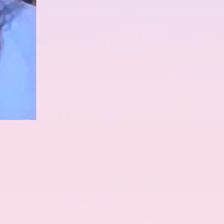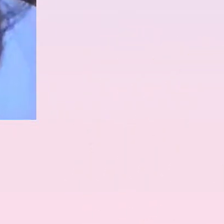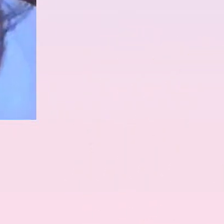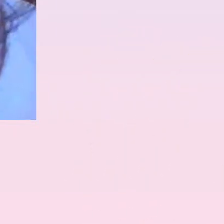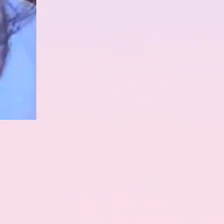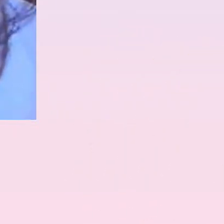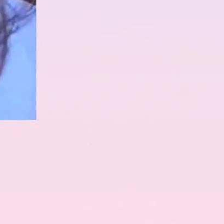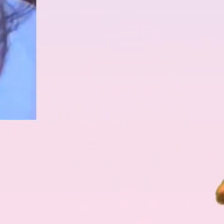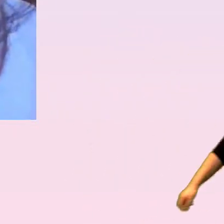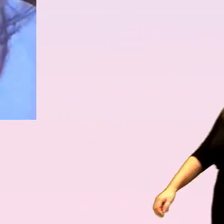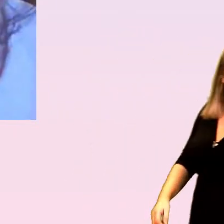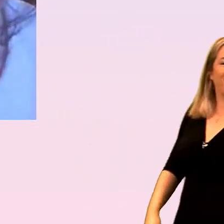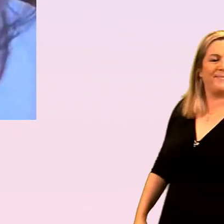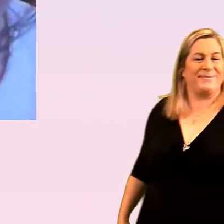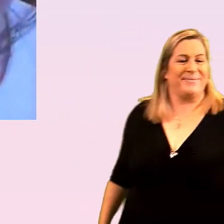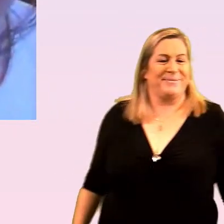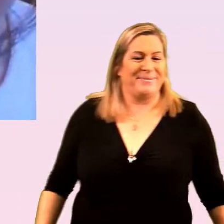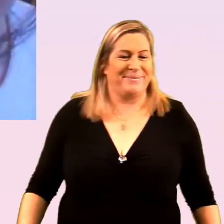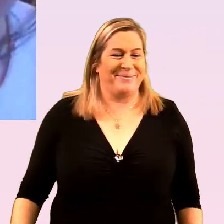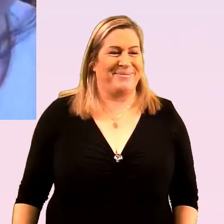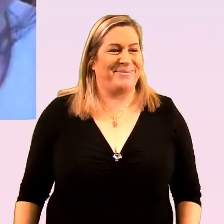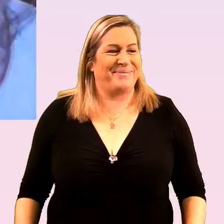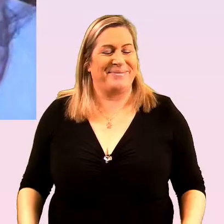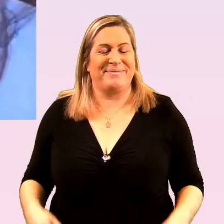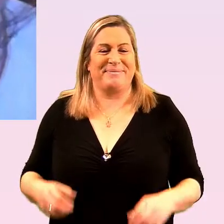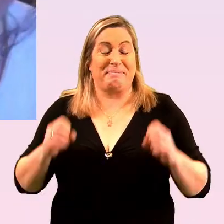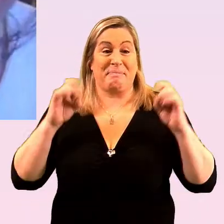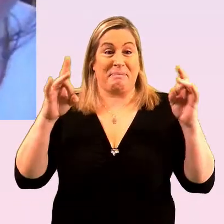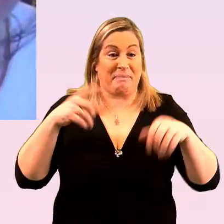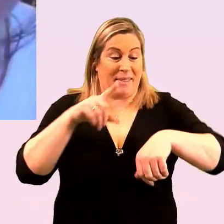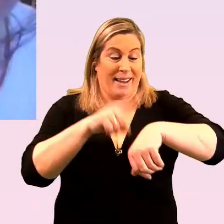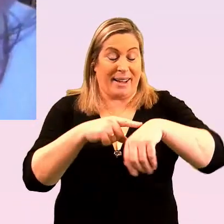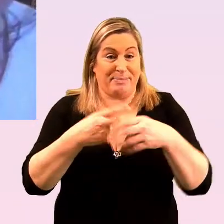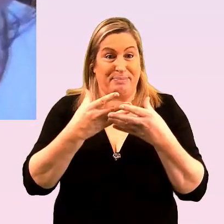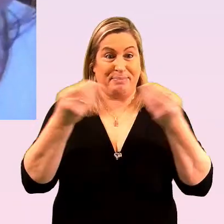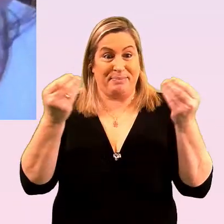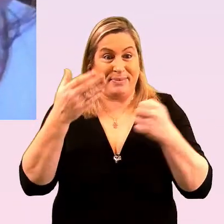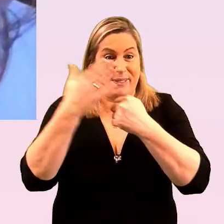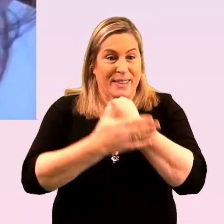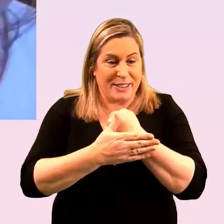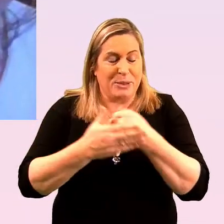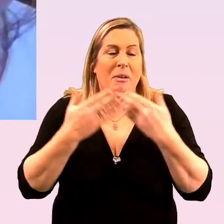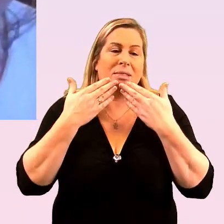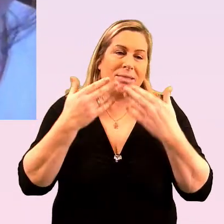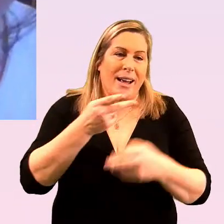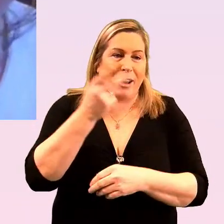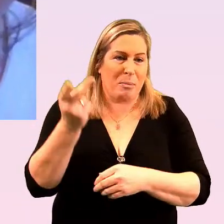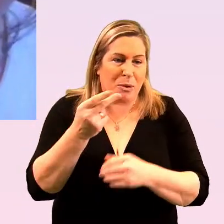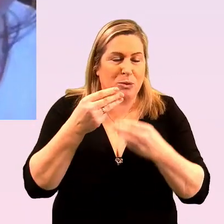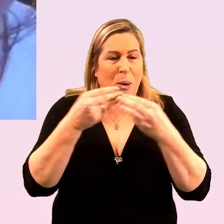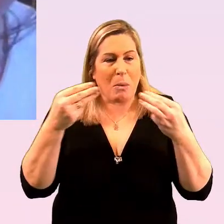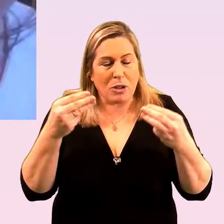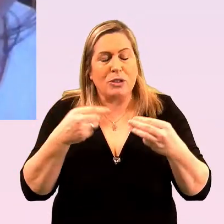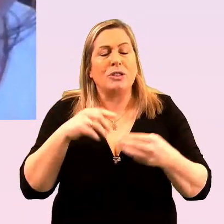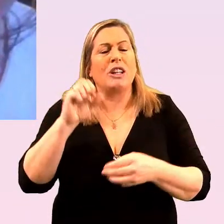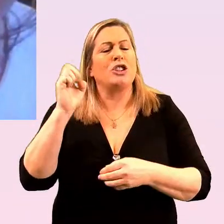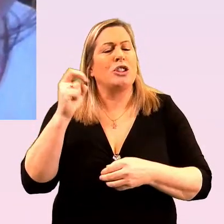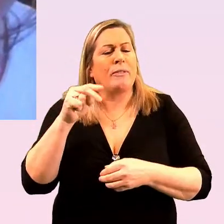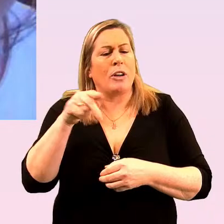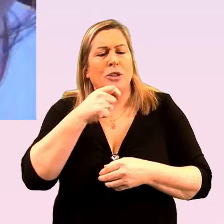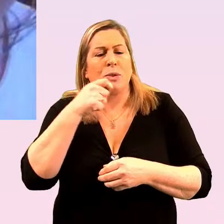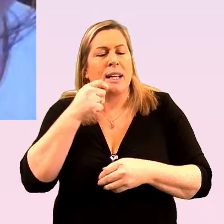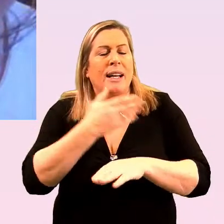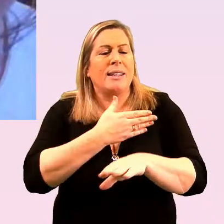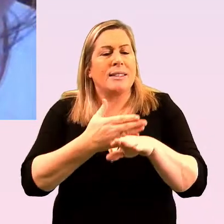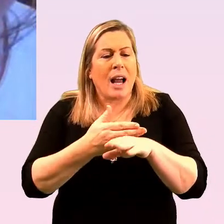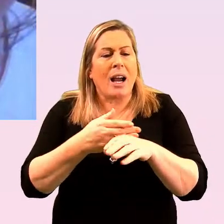Great. We've actually just about run out of time now, so I just want to say thank you so much to Siobhan, and thank you so much to Shauna. And Siobhan, you said at the very, very start of this talk,